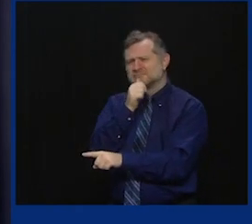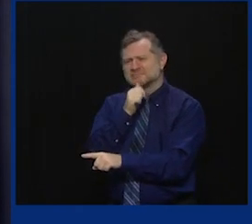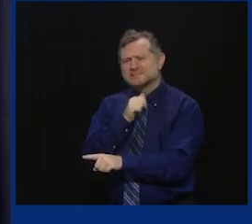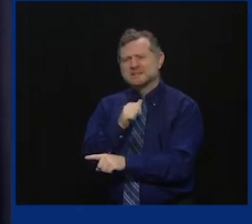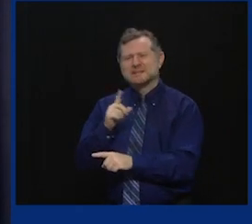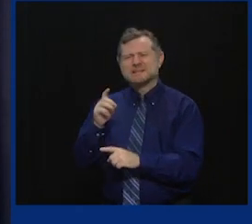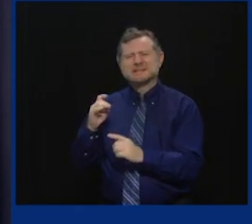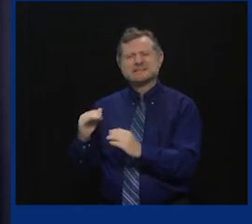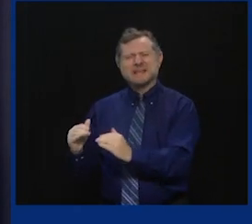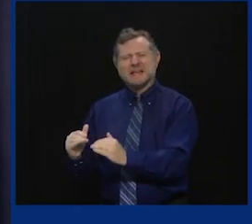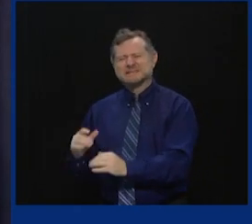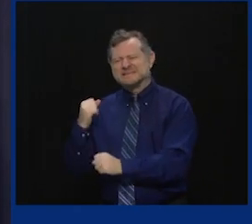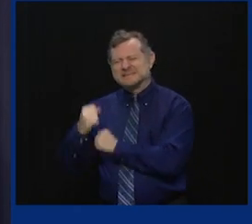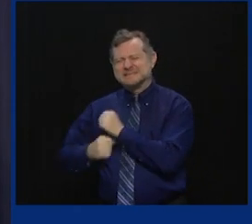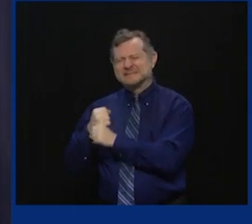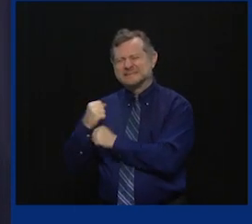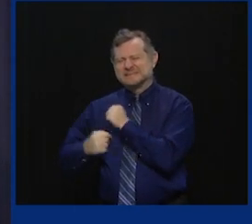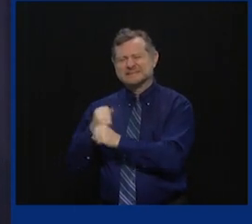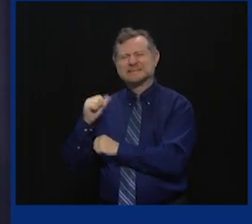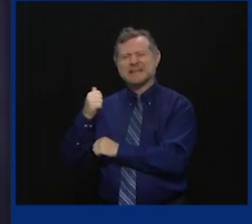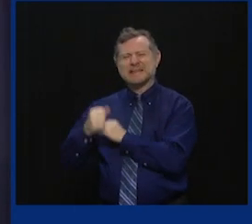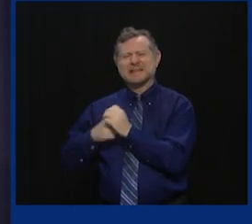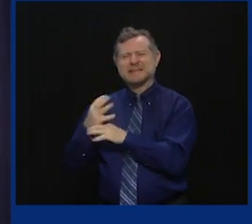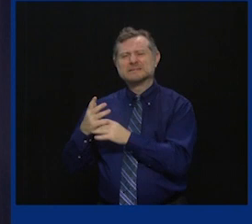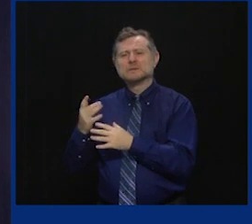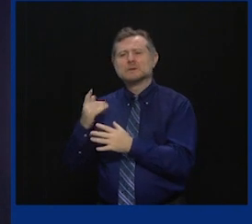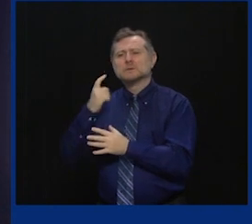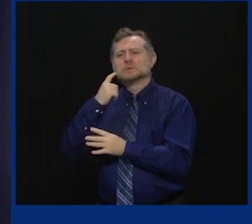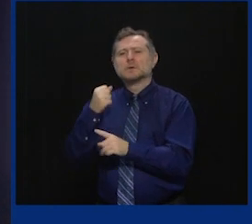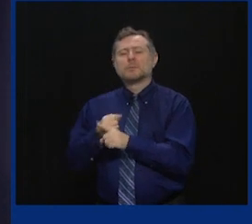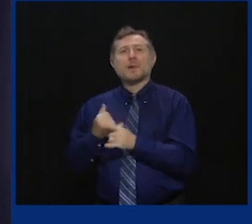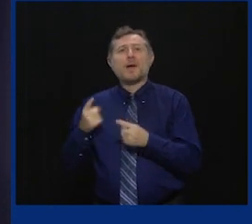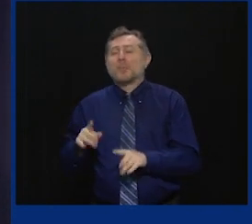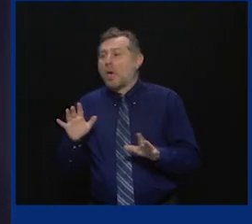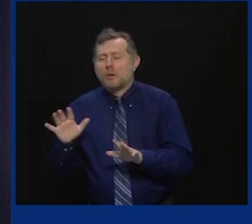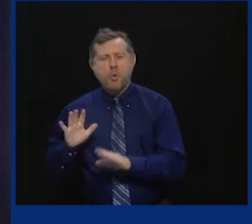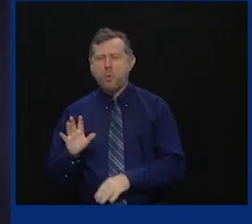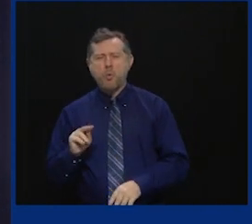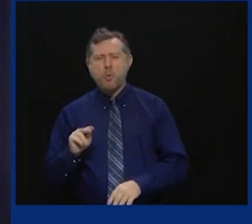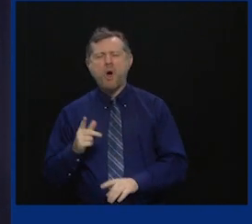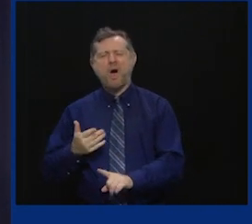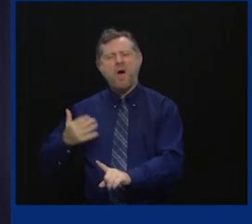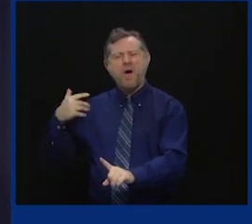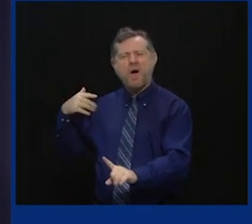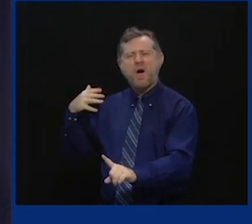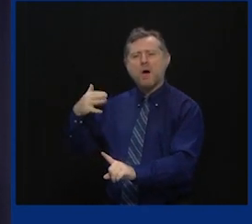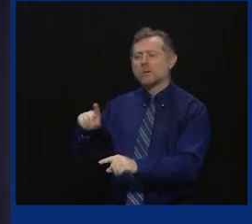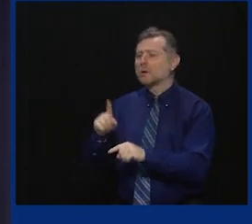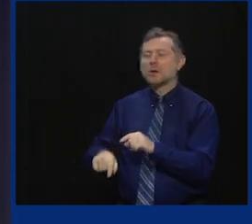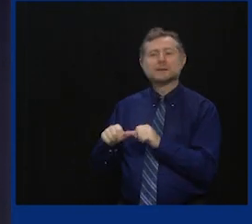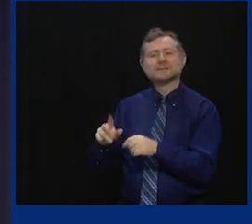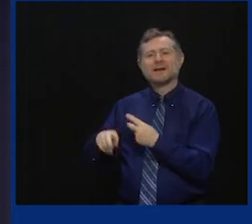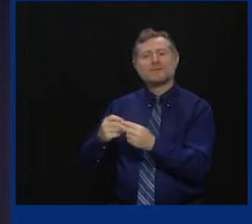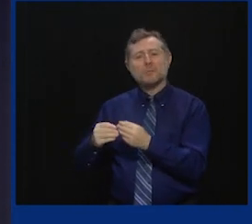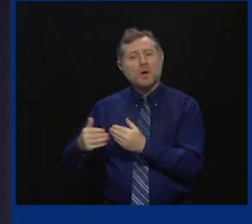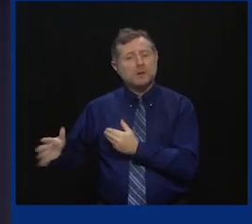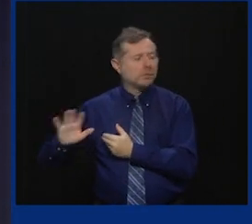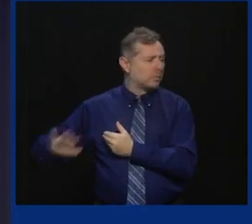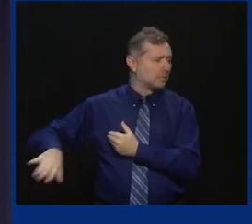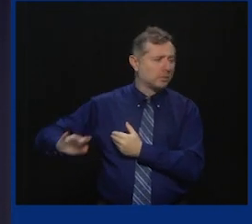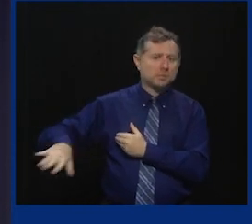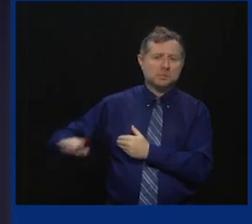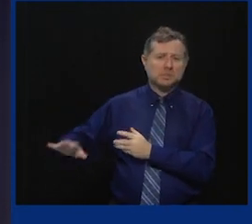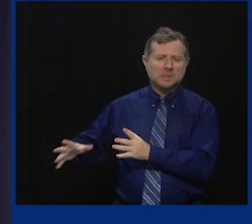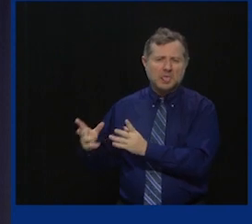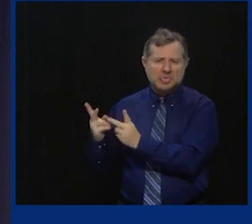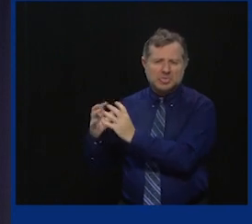happen. This did not just happen. And we can't continue to have stuff like this happen. So I'm really thankful for